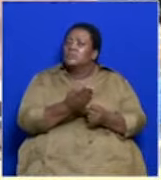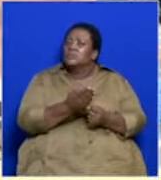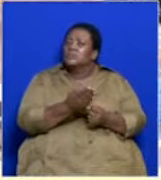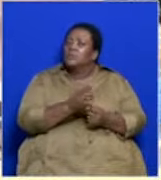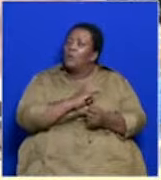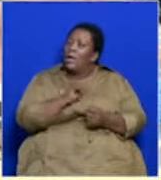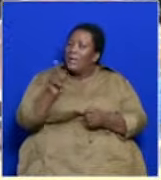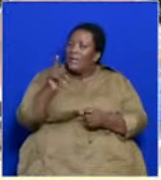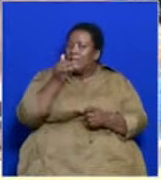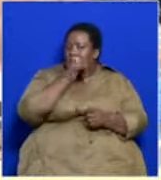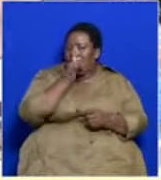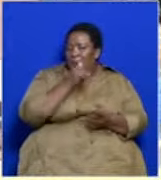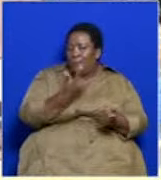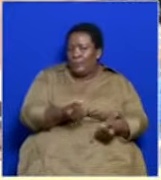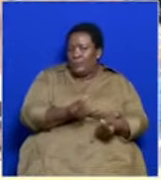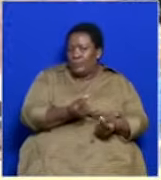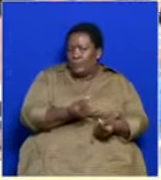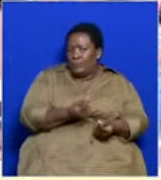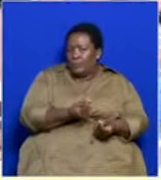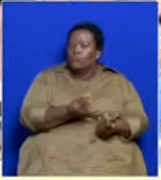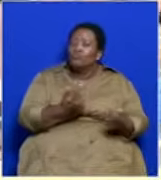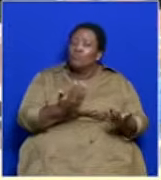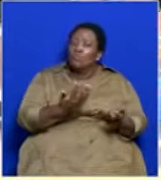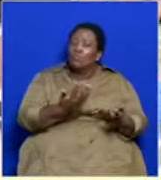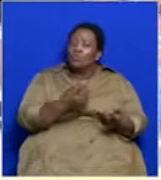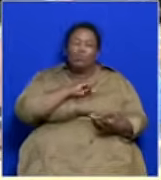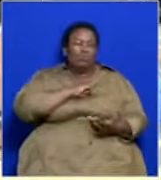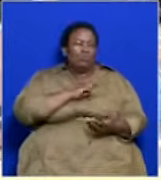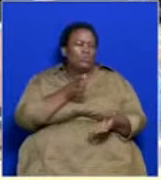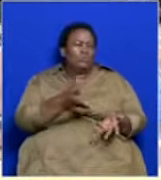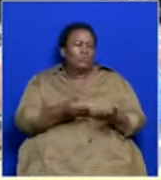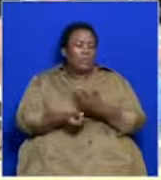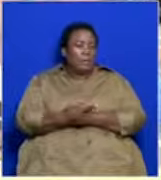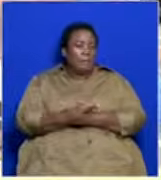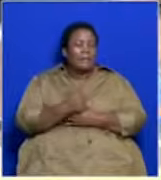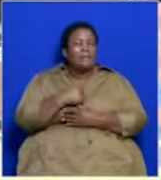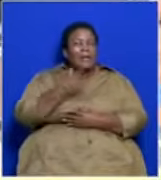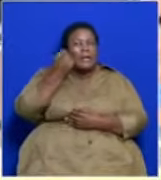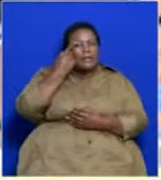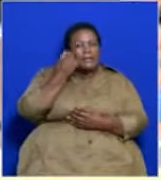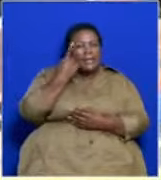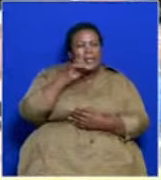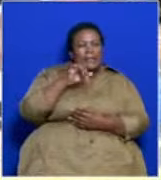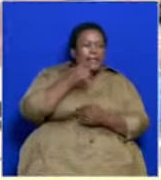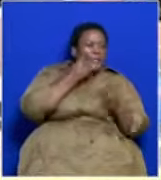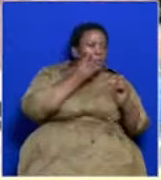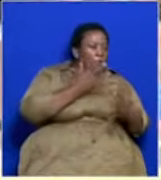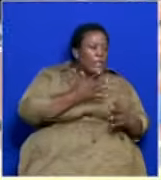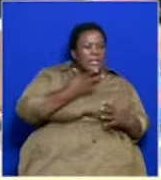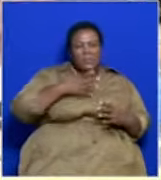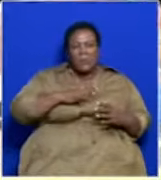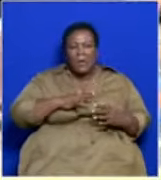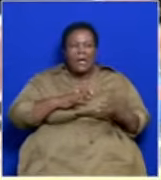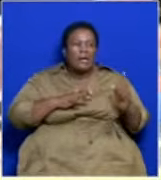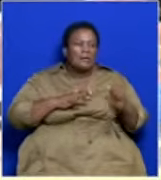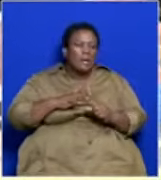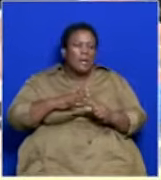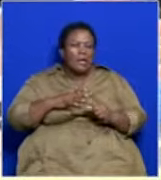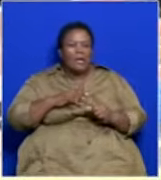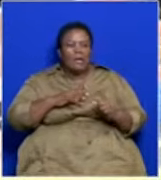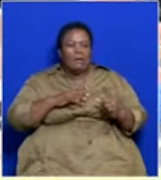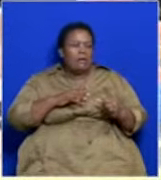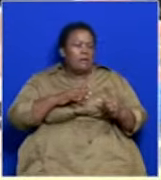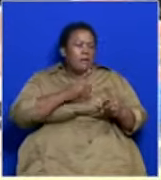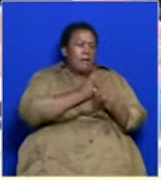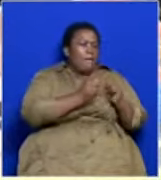Why is that so? I understand the bits about a witness not being there and the prosecutor saying without the witness we are in trouble.